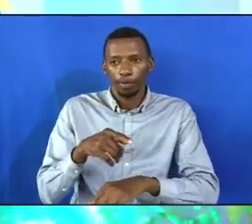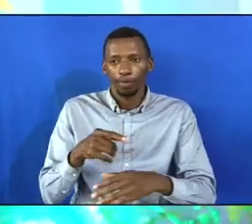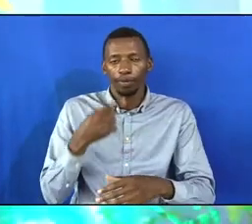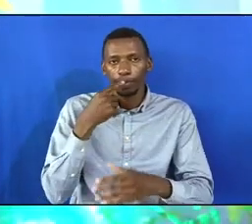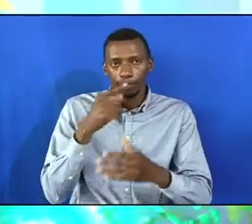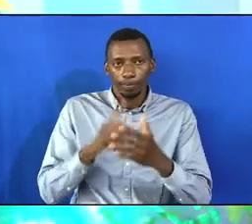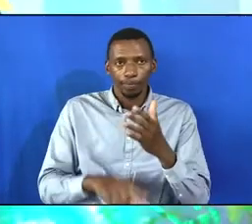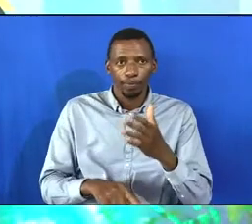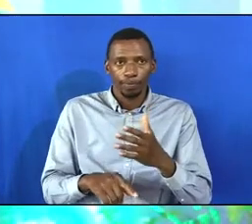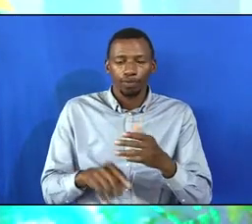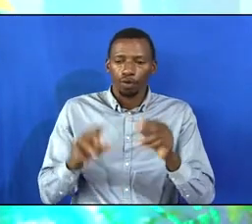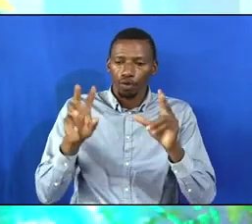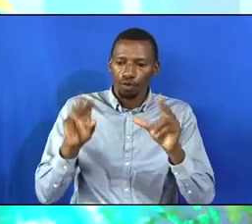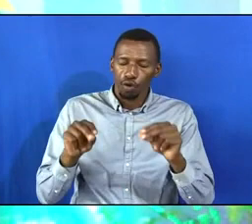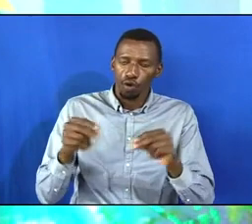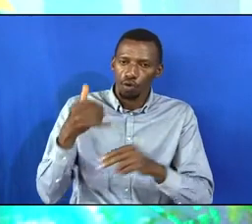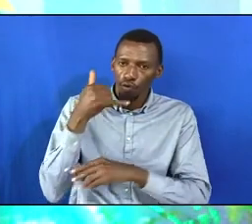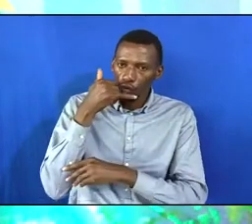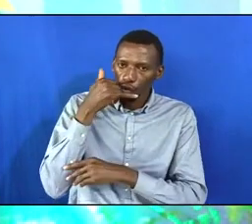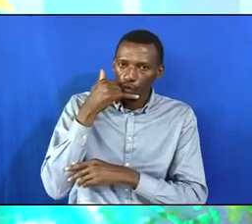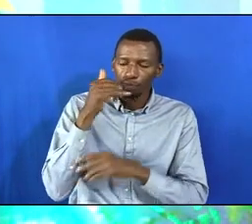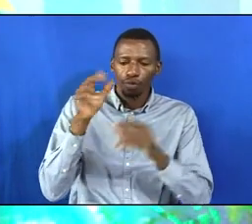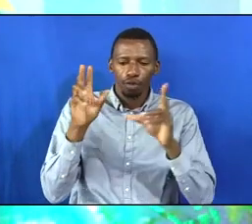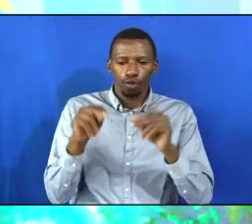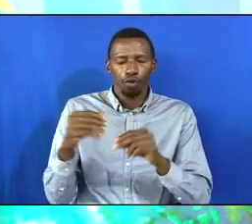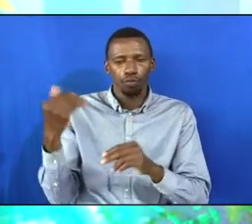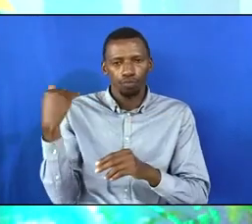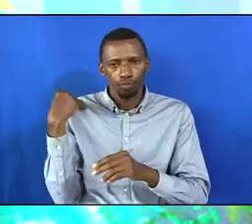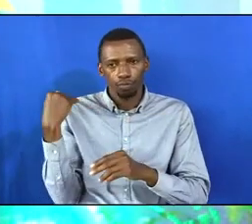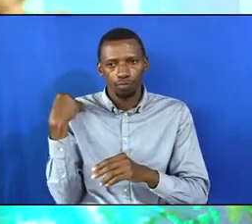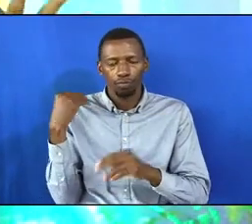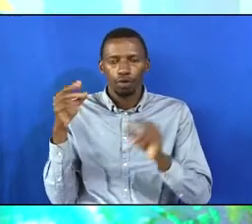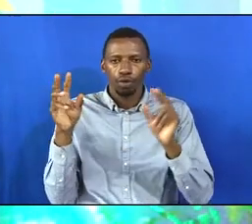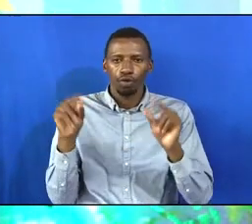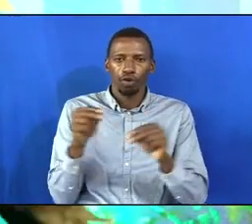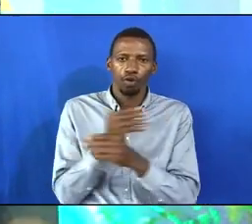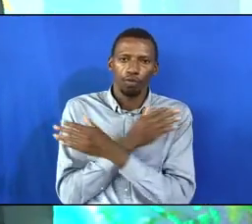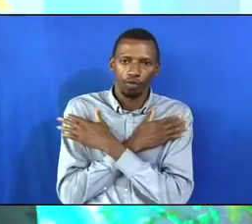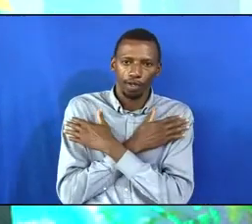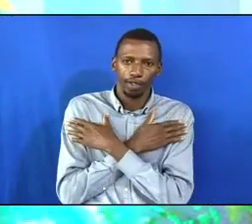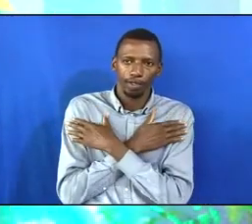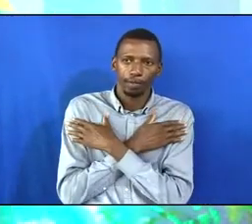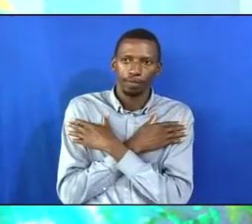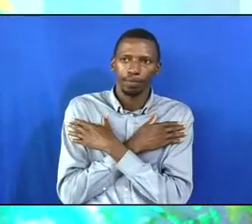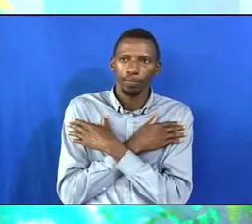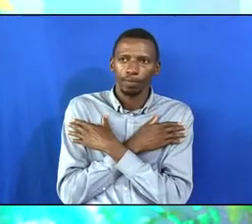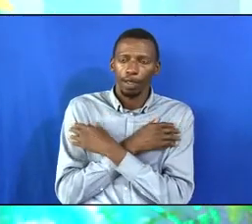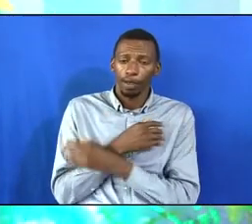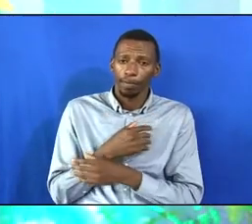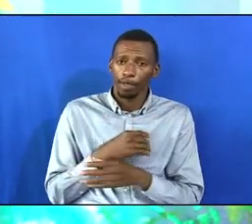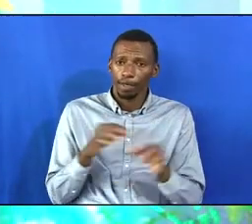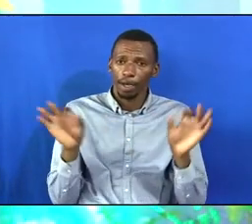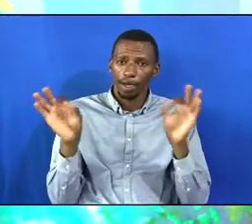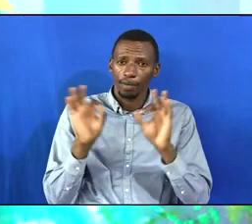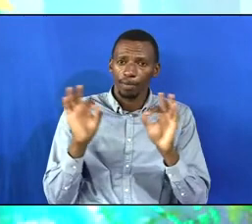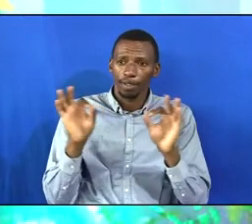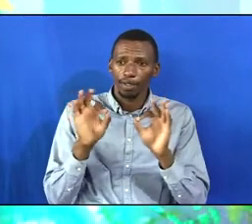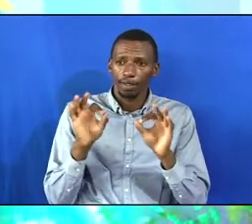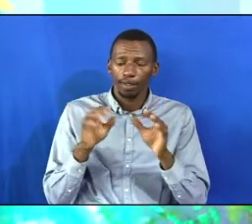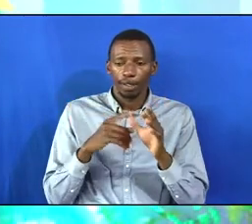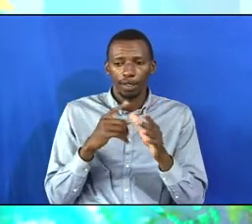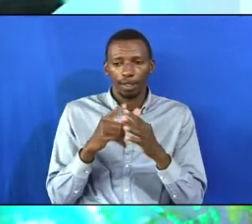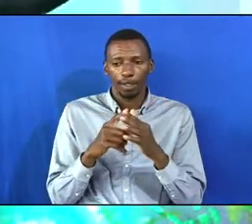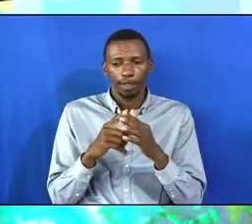he said, no phone calls, no distractions, no friends. You know, I was amazed. Then I was